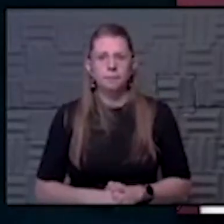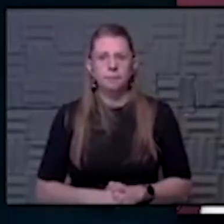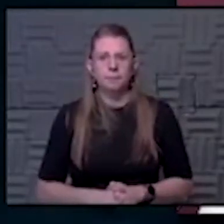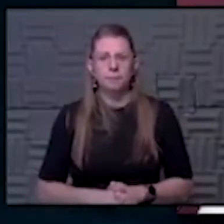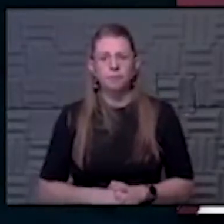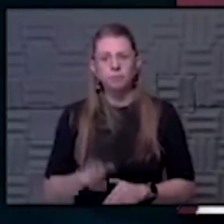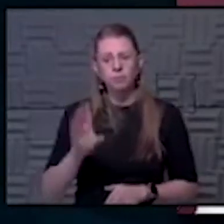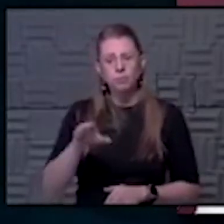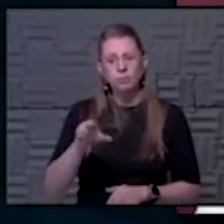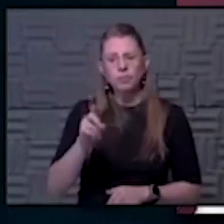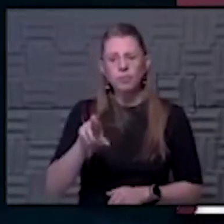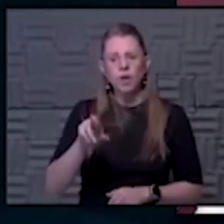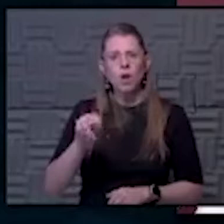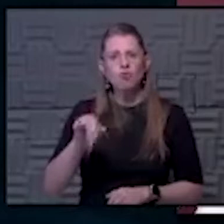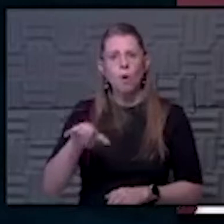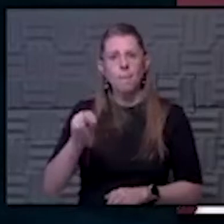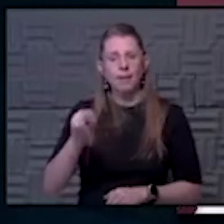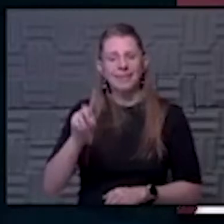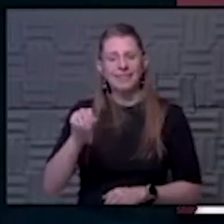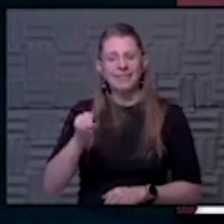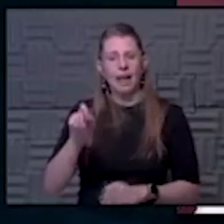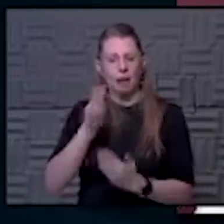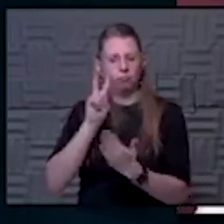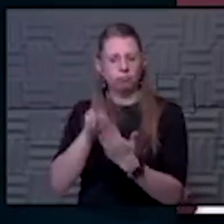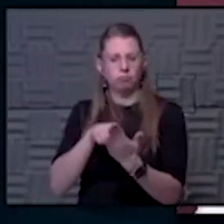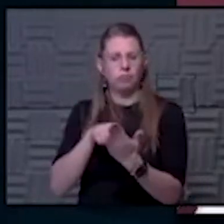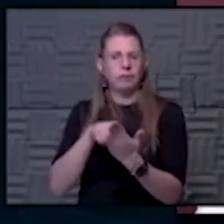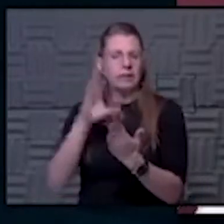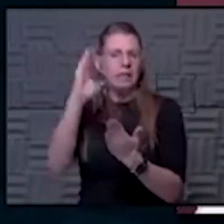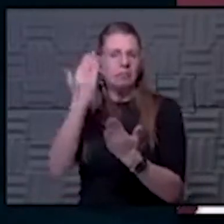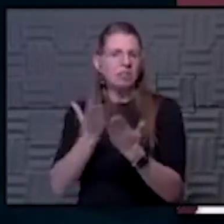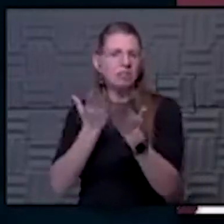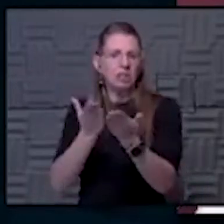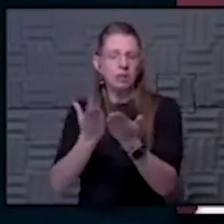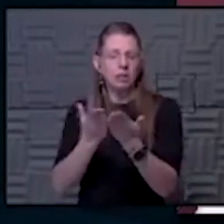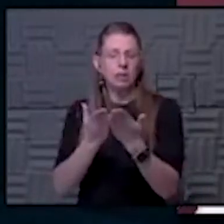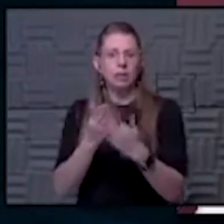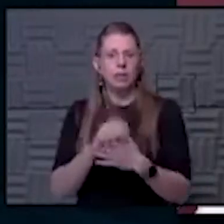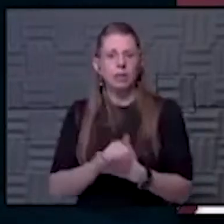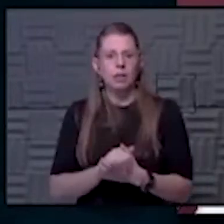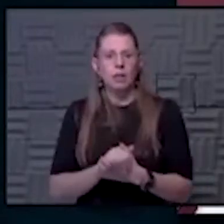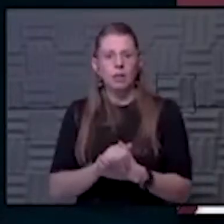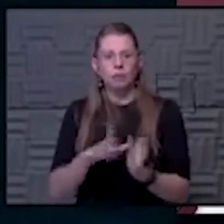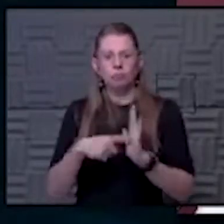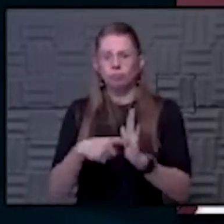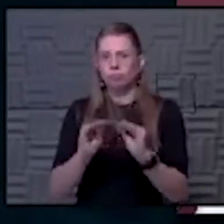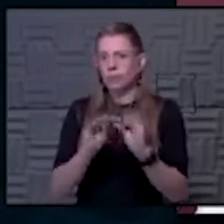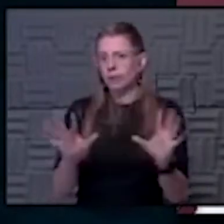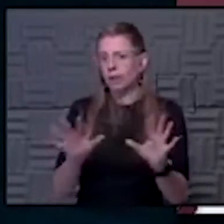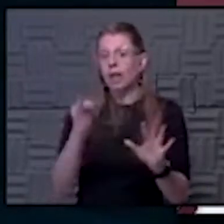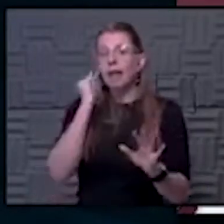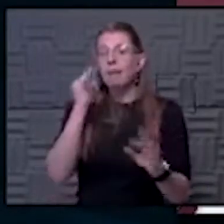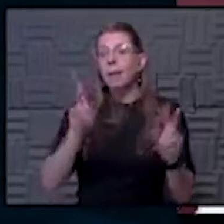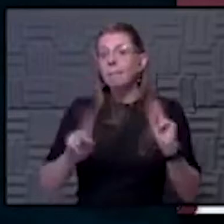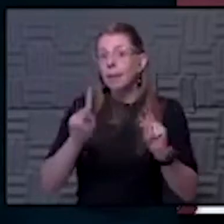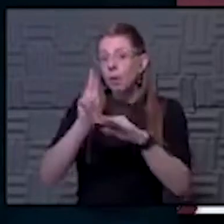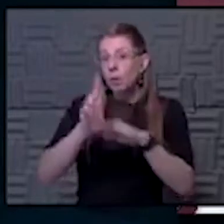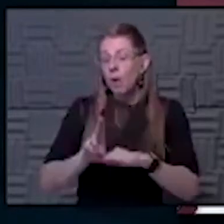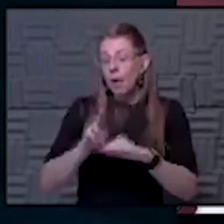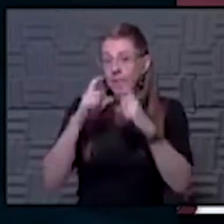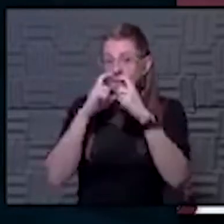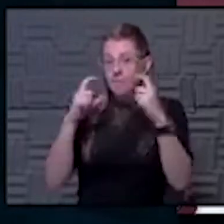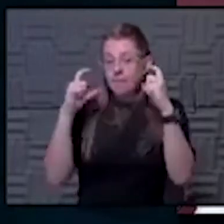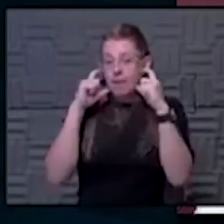And Dr. Norman, the data I saw seems to suggest, and I know our data at KU demonstrated very clearly, that if people will wear masks